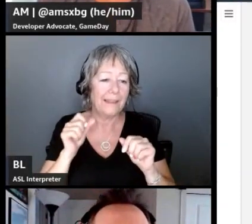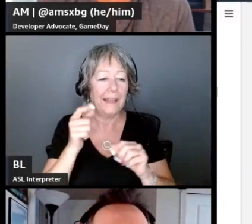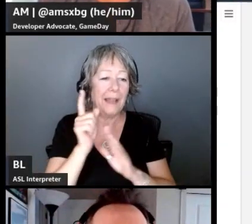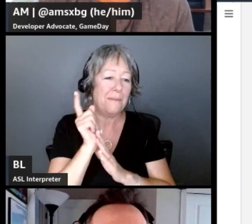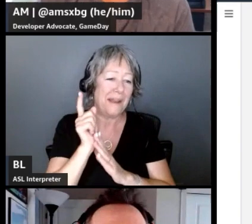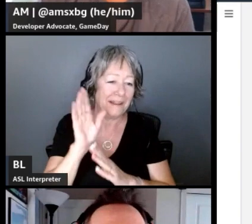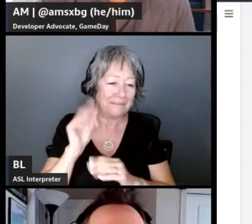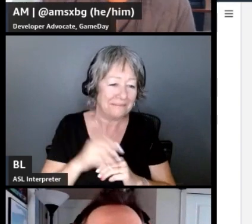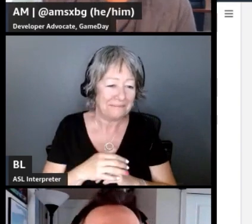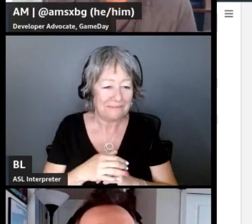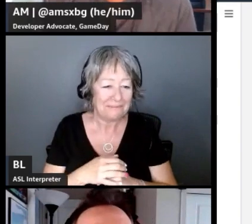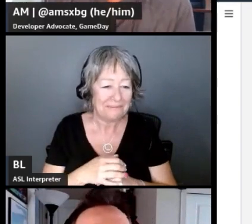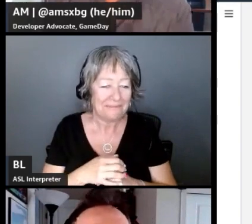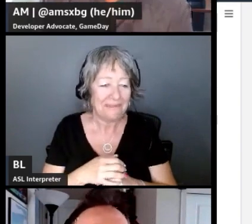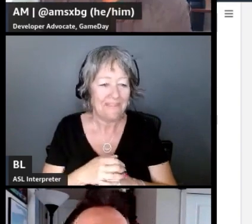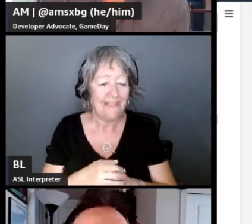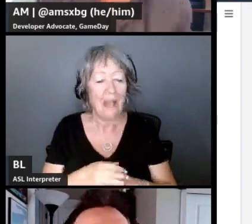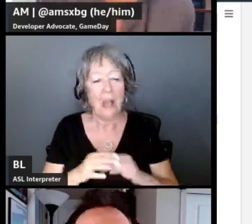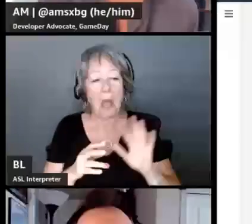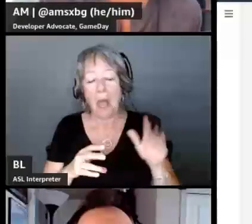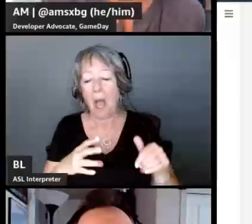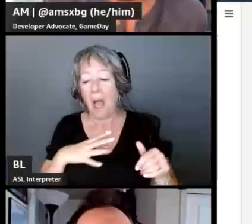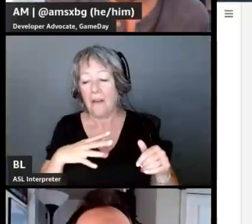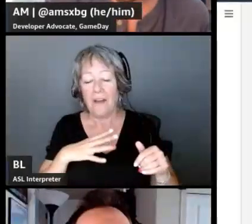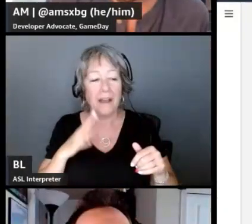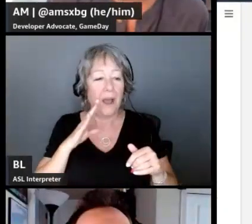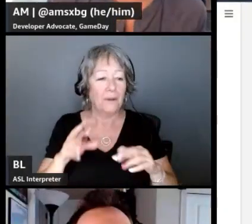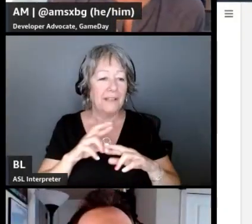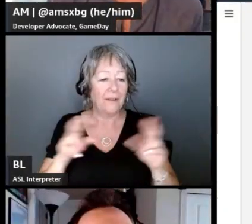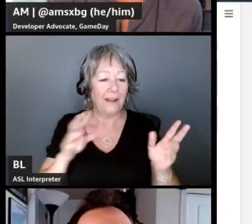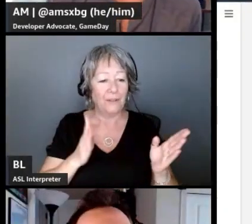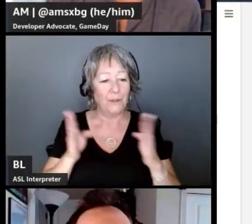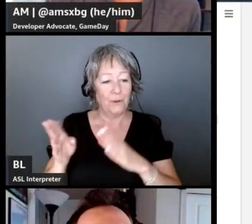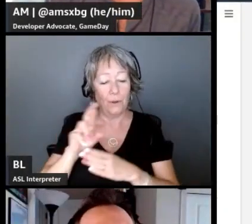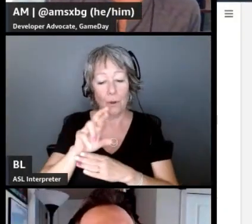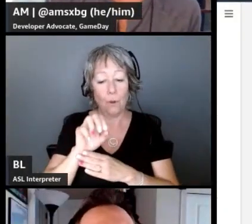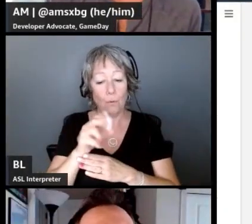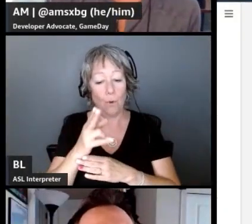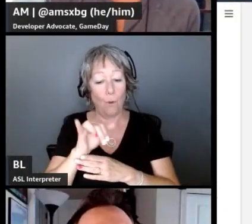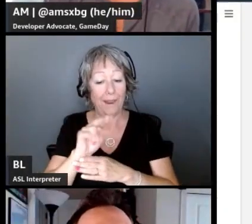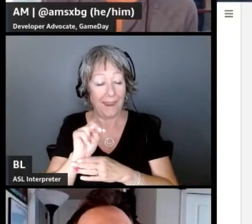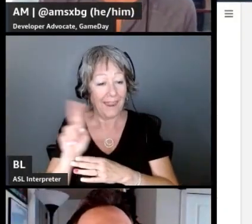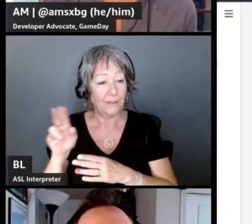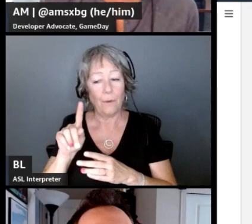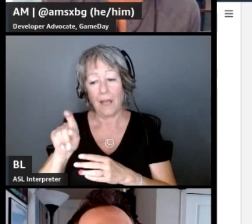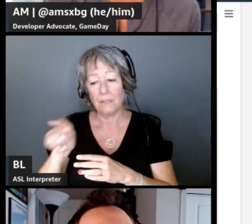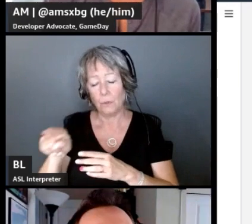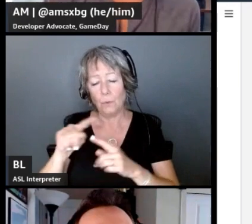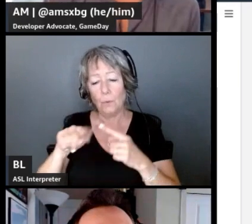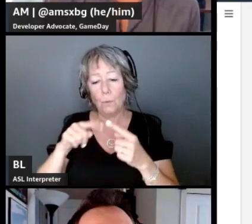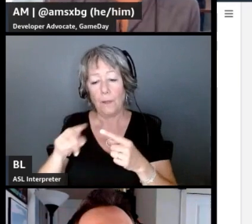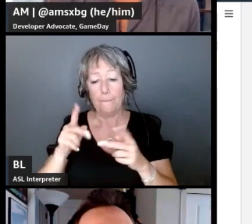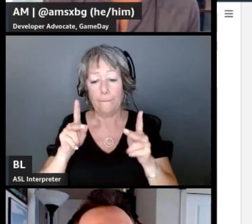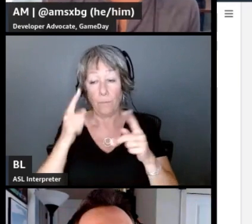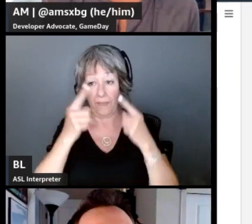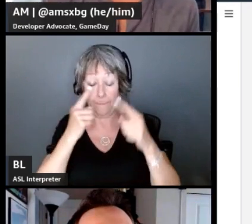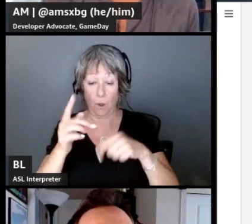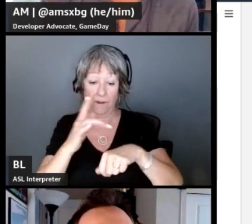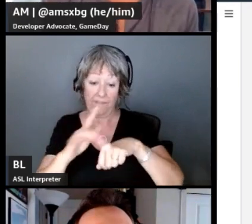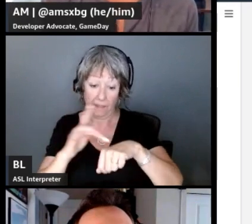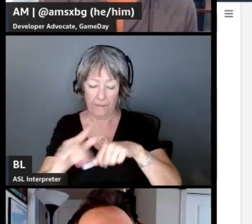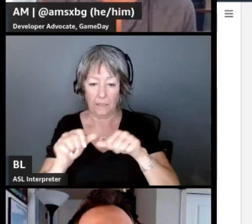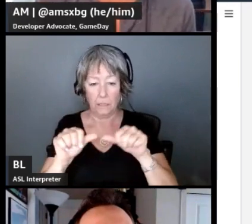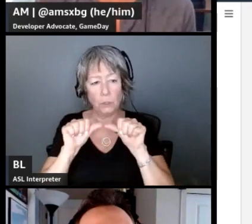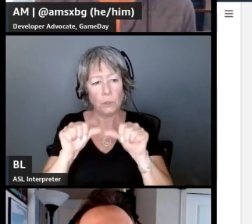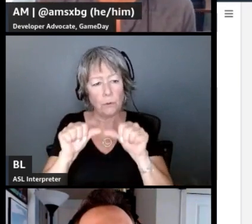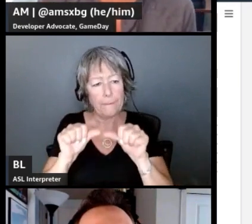minute. Okay. I was gonna tee you up too, Rohin. A lot of people, when considering availability, durability, etc.,